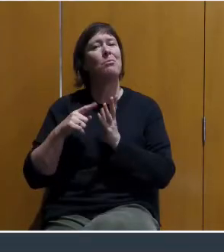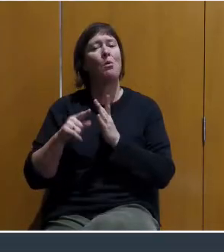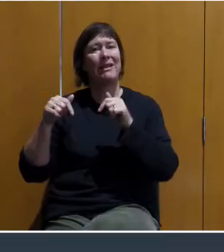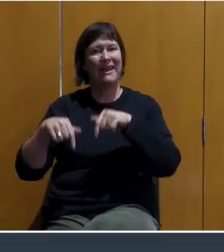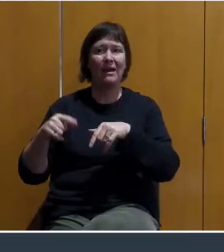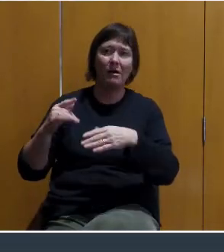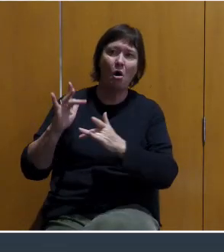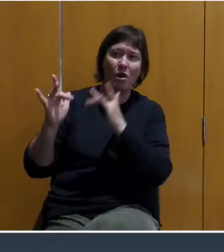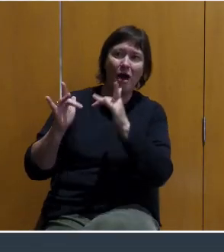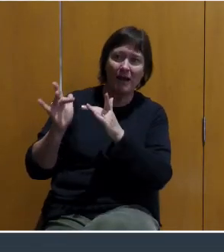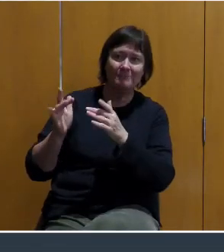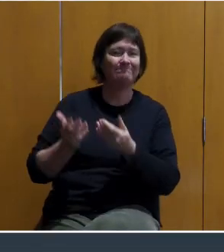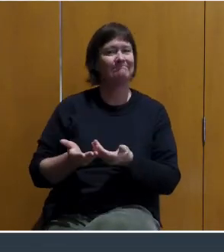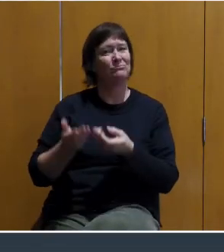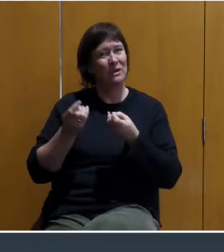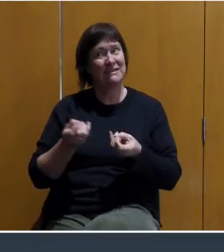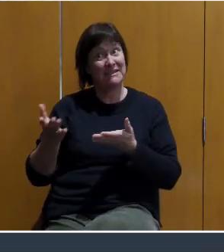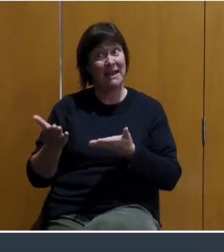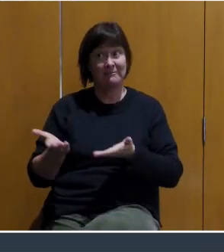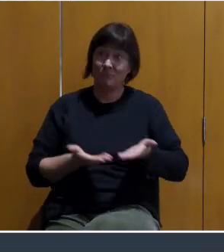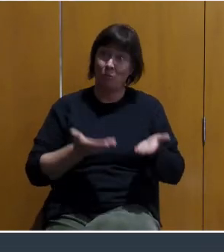Welcome, Paul. The floor is yours.